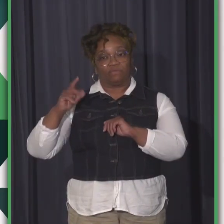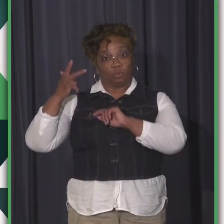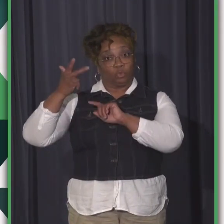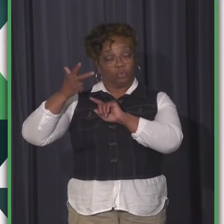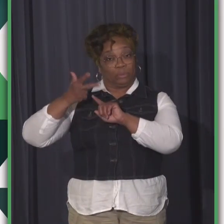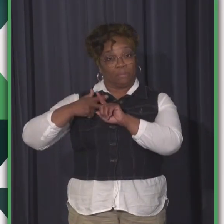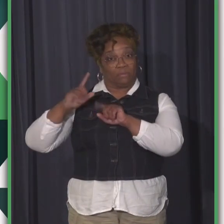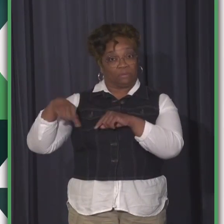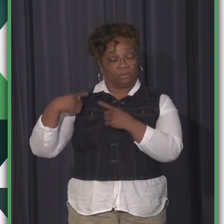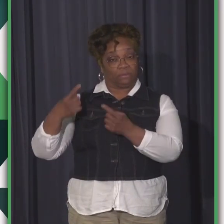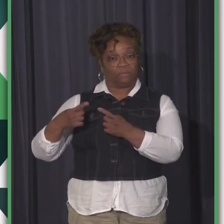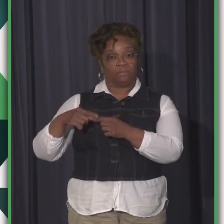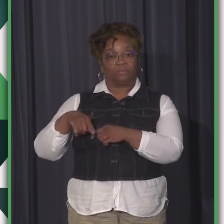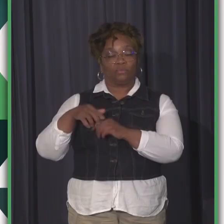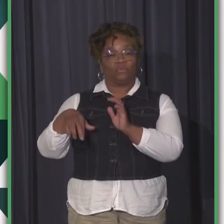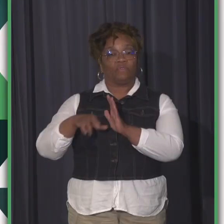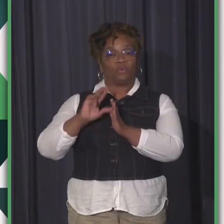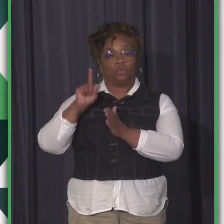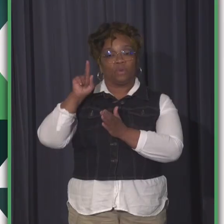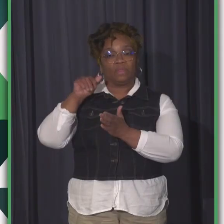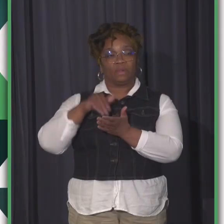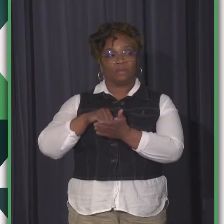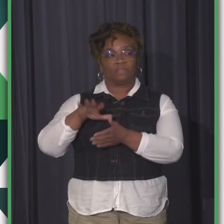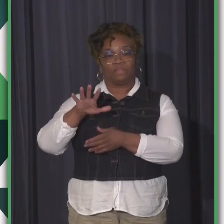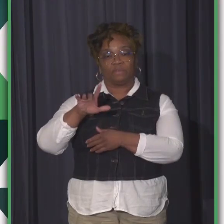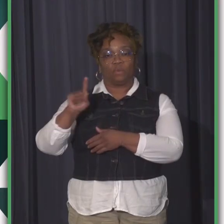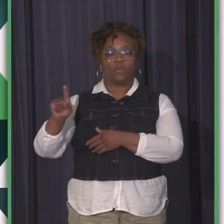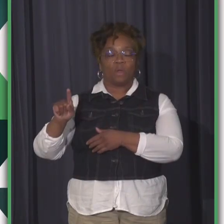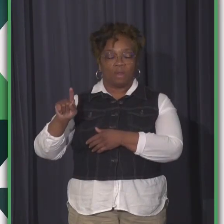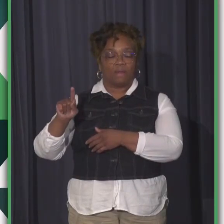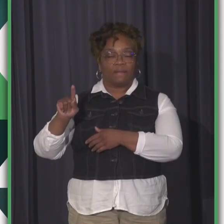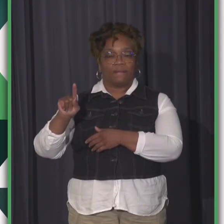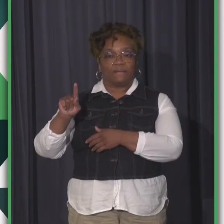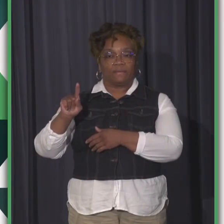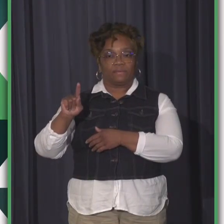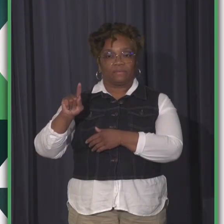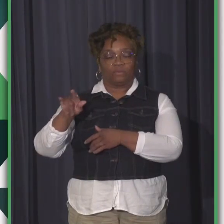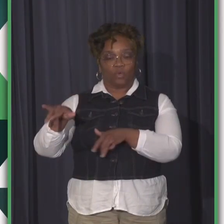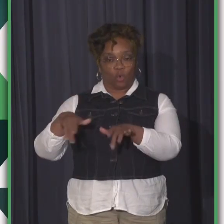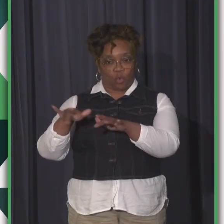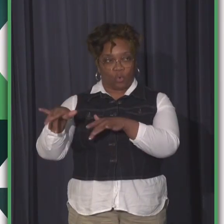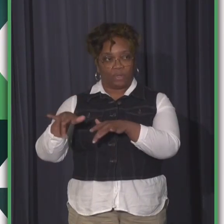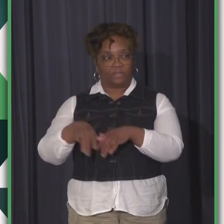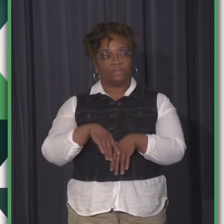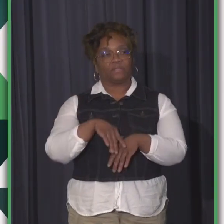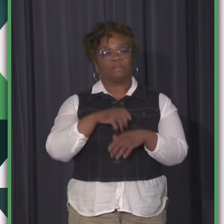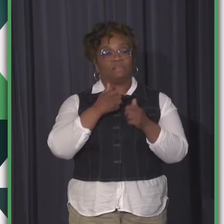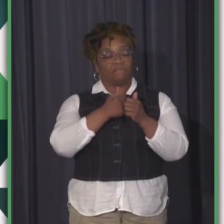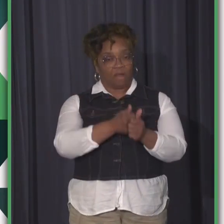reviewed 1,051 video, body-worn camera, and 99% compliance rate.